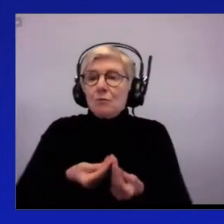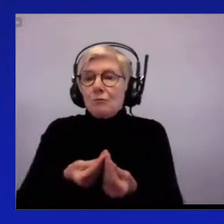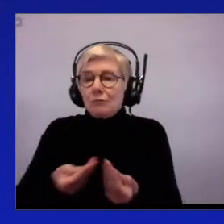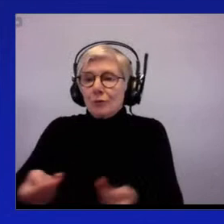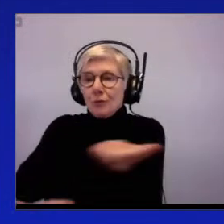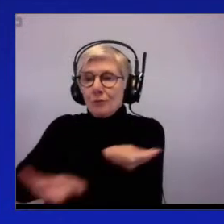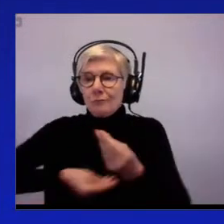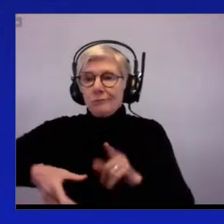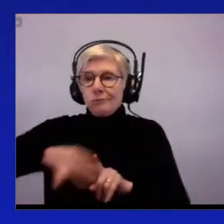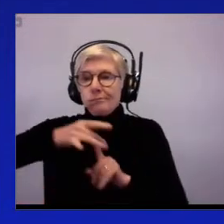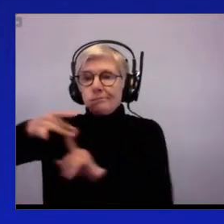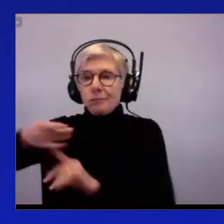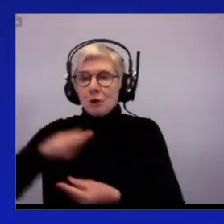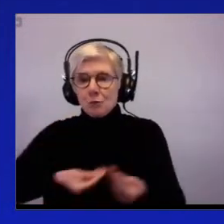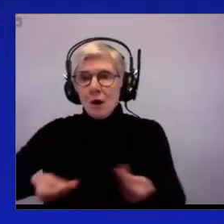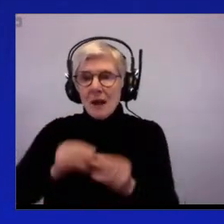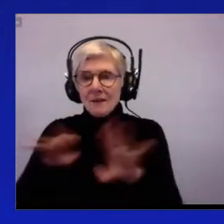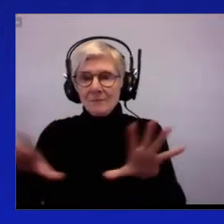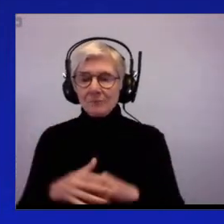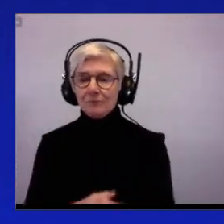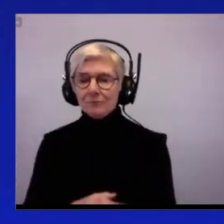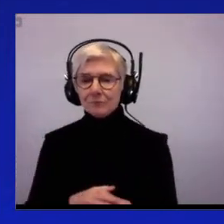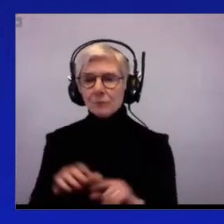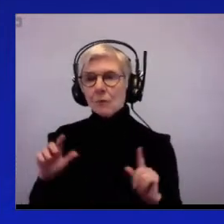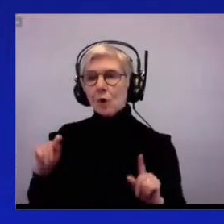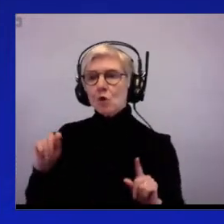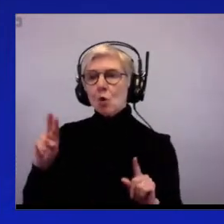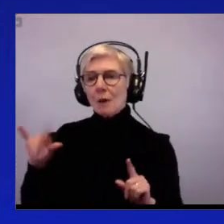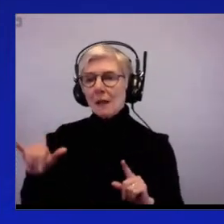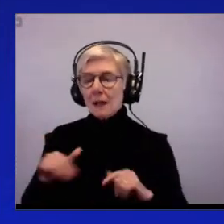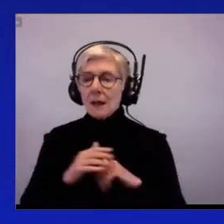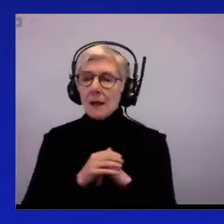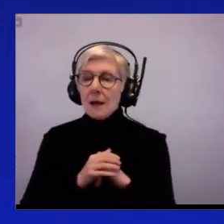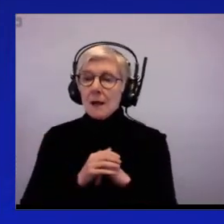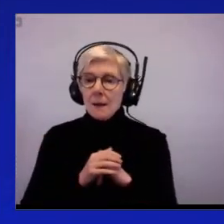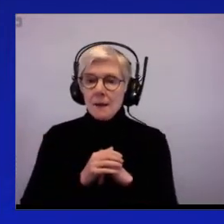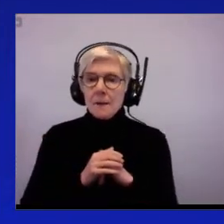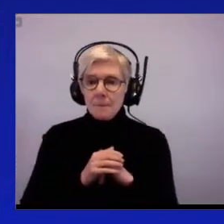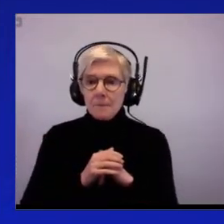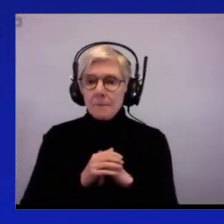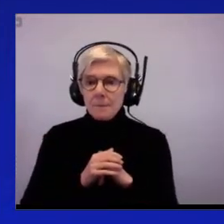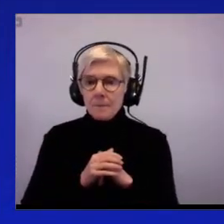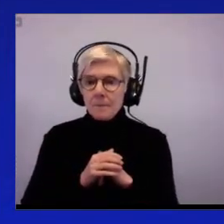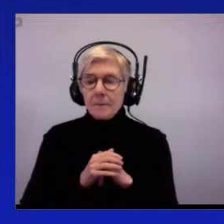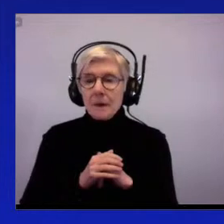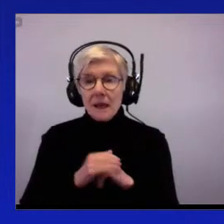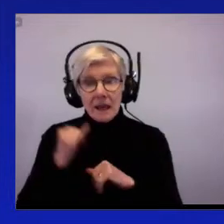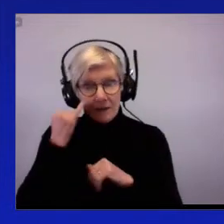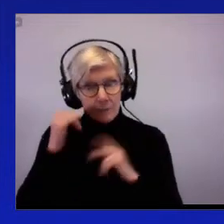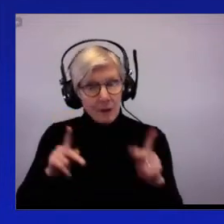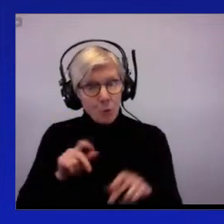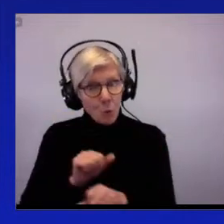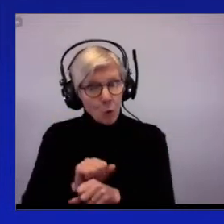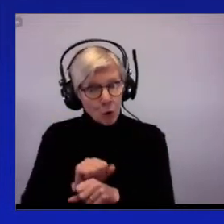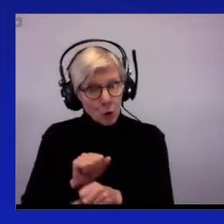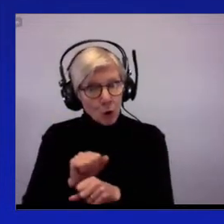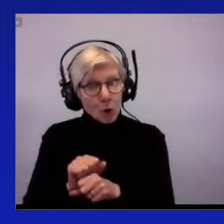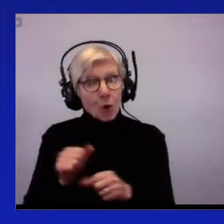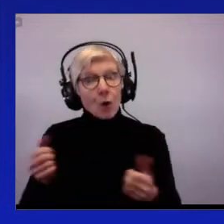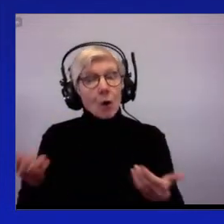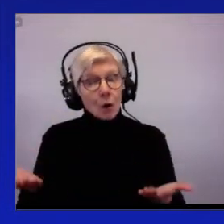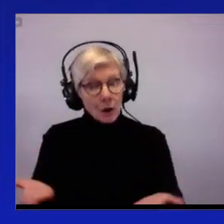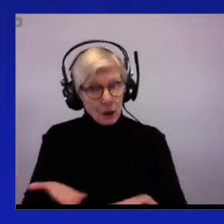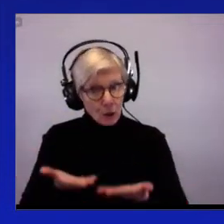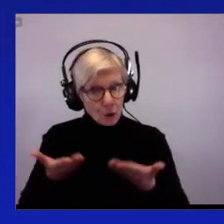Well, I'll talk about first. Those who work would be all captured. They're all residents of Ontario. They have OHIP cards. They would be captured